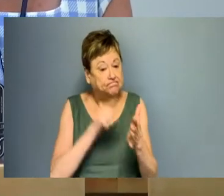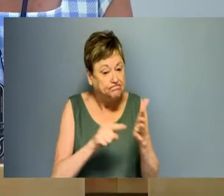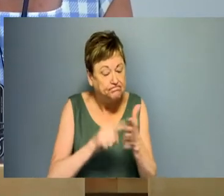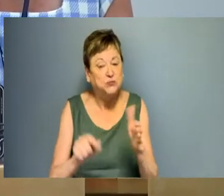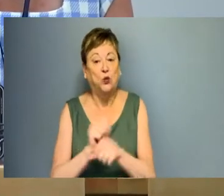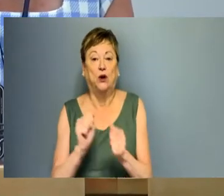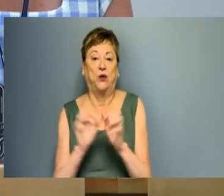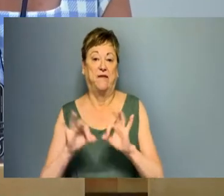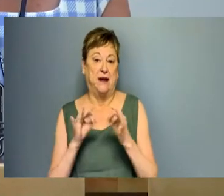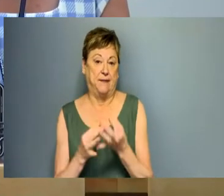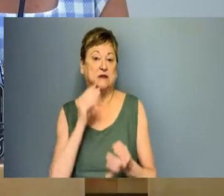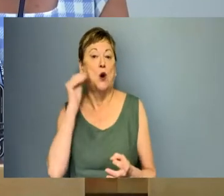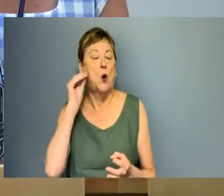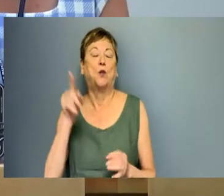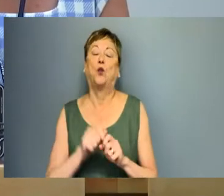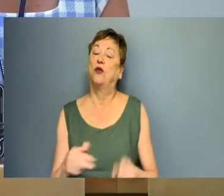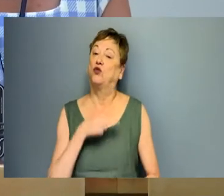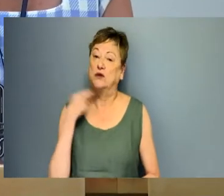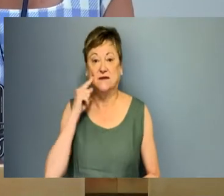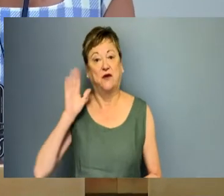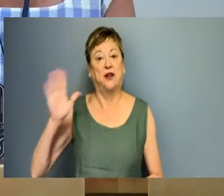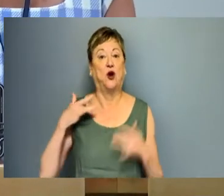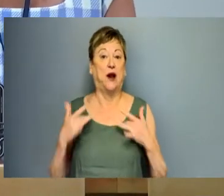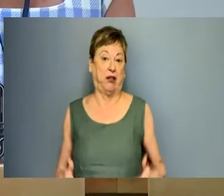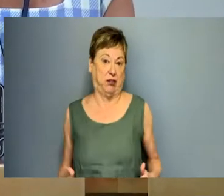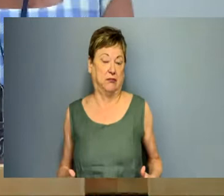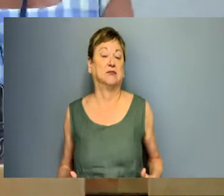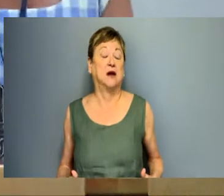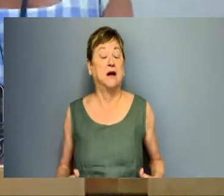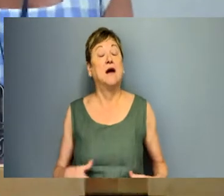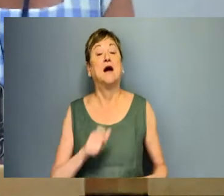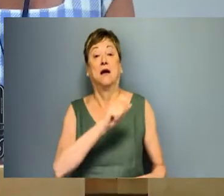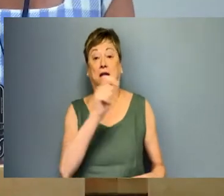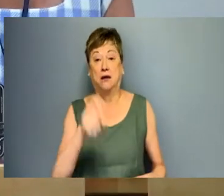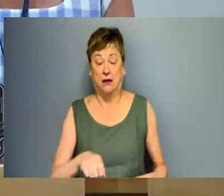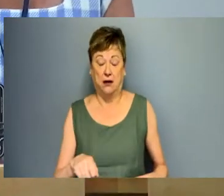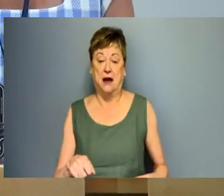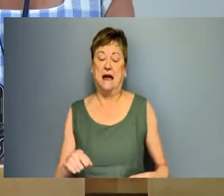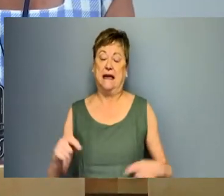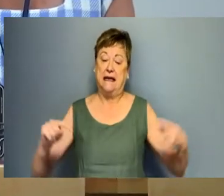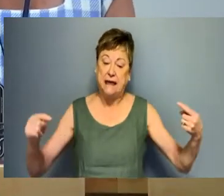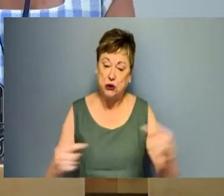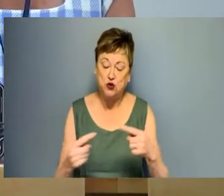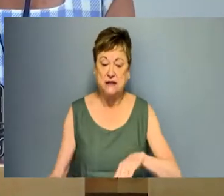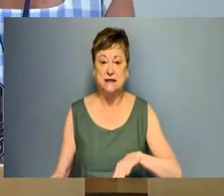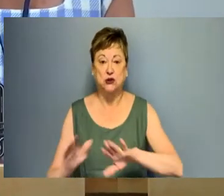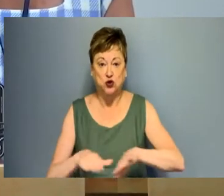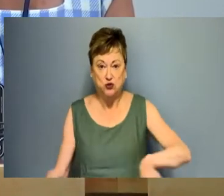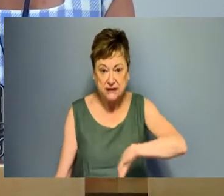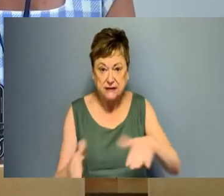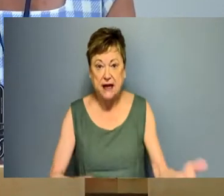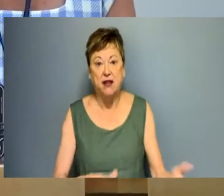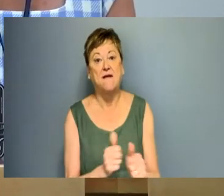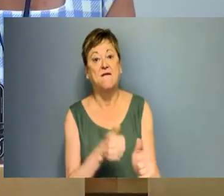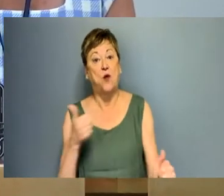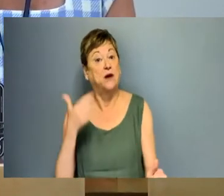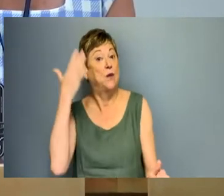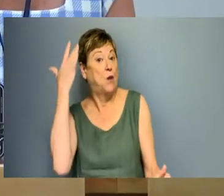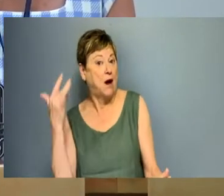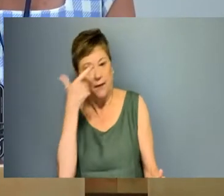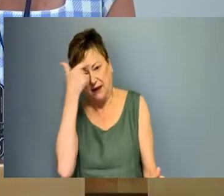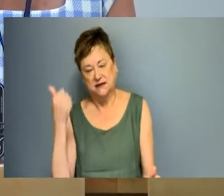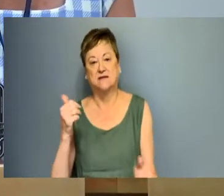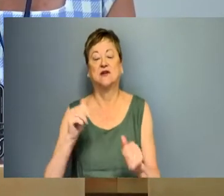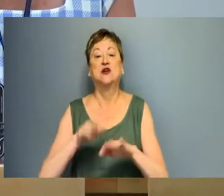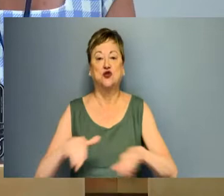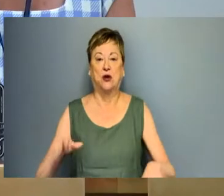homes at considerable risk to their own health. And whereas innumerable injuries and deaths of children have been averted due to the efforts of